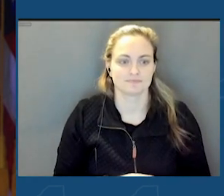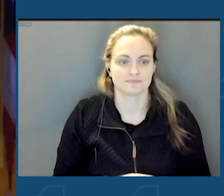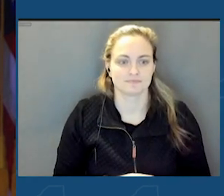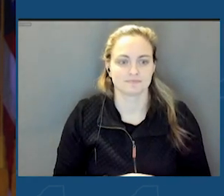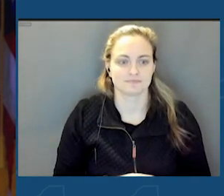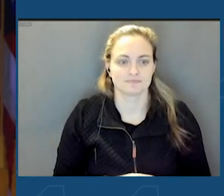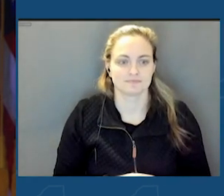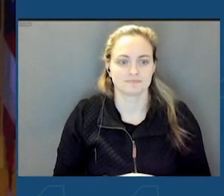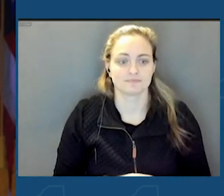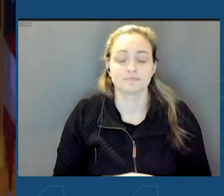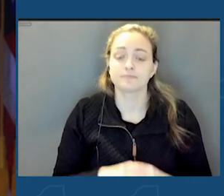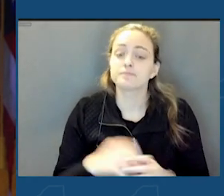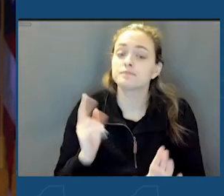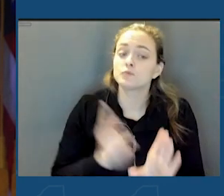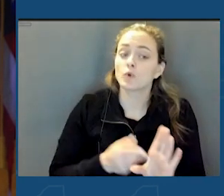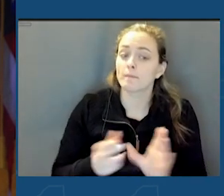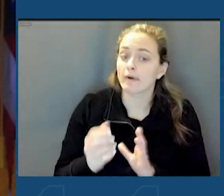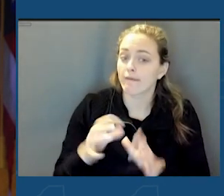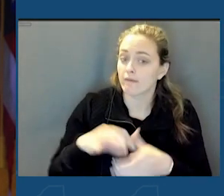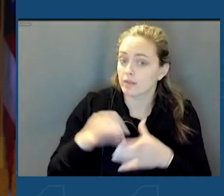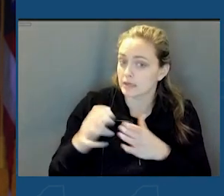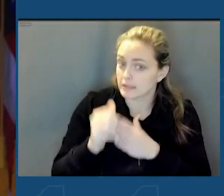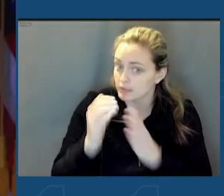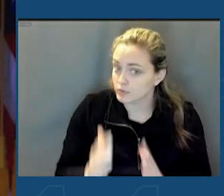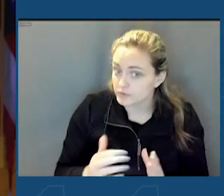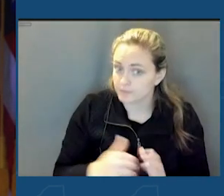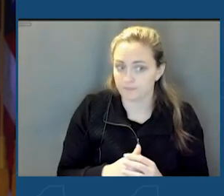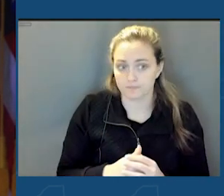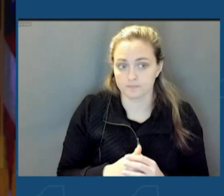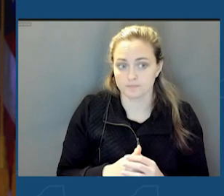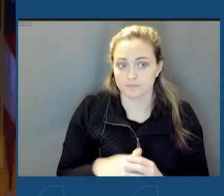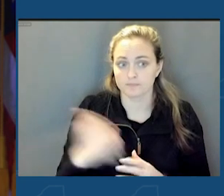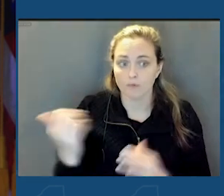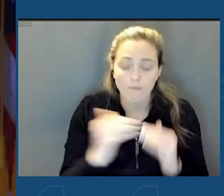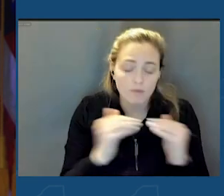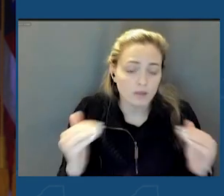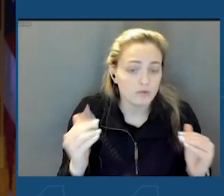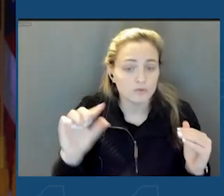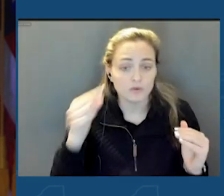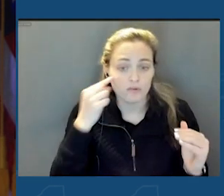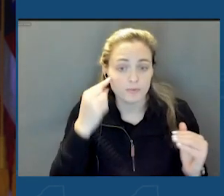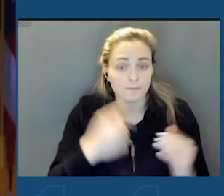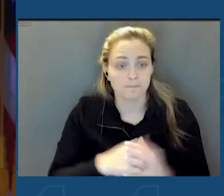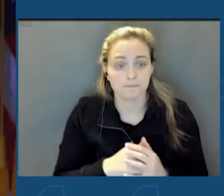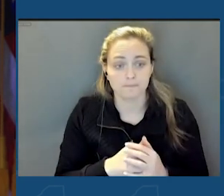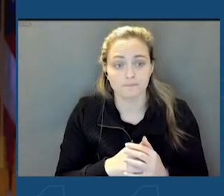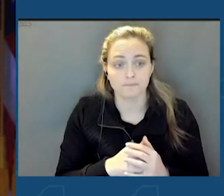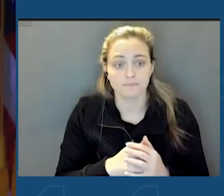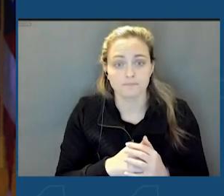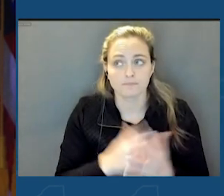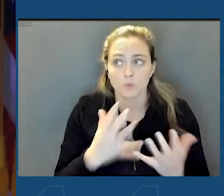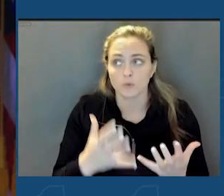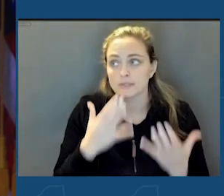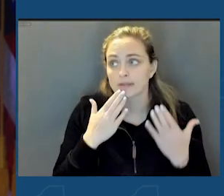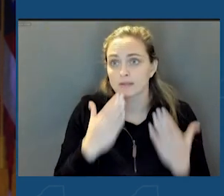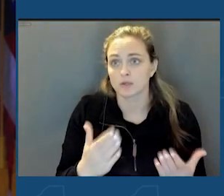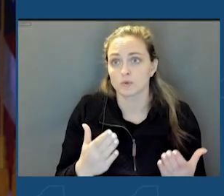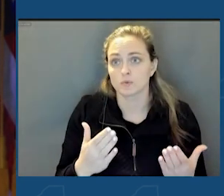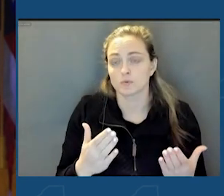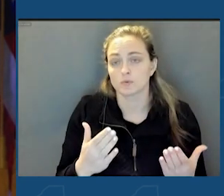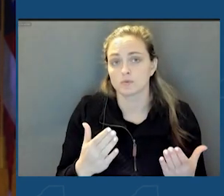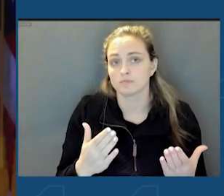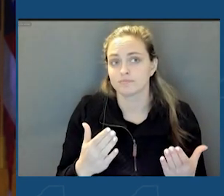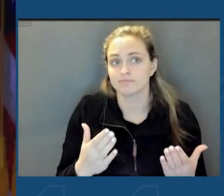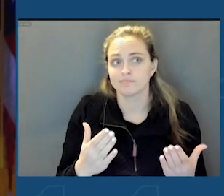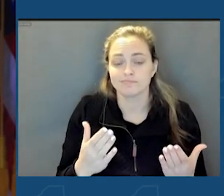We're joined by elected leaders, all levels of government. I want to thank our